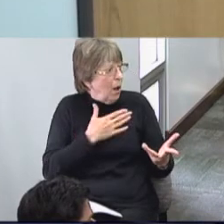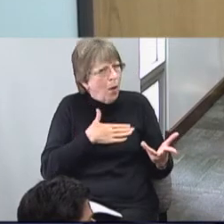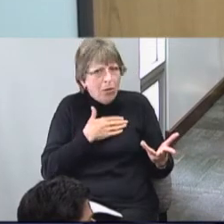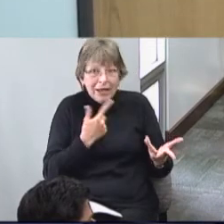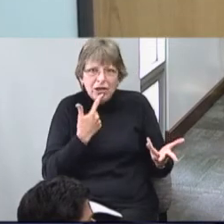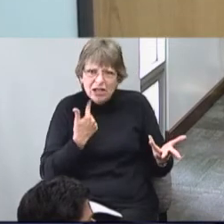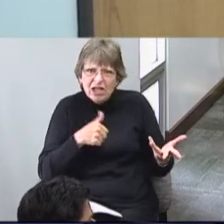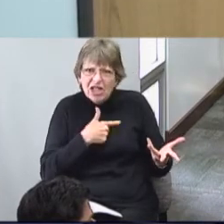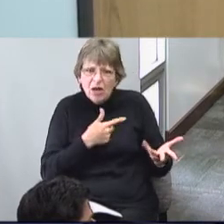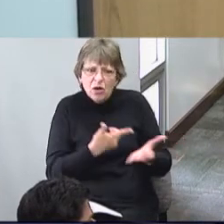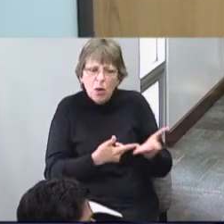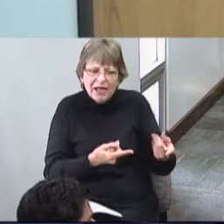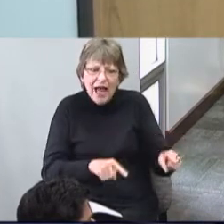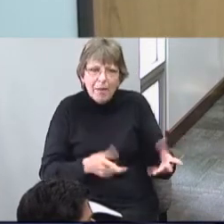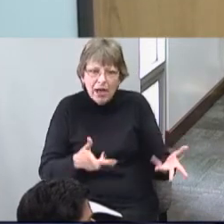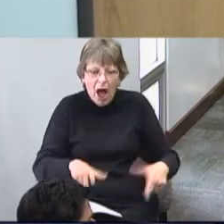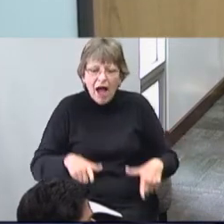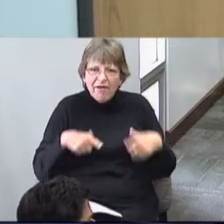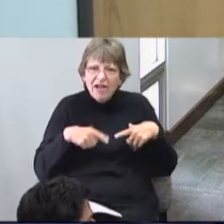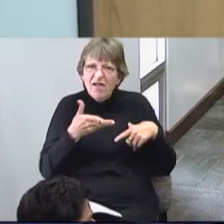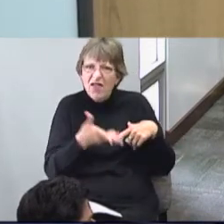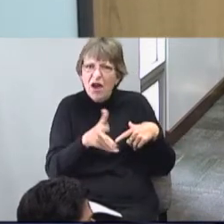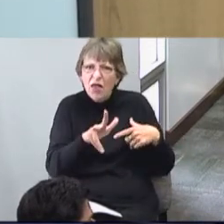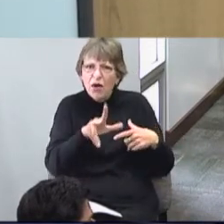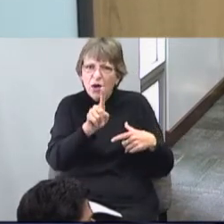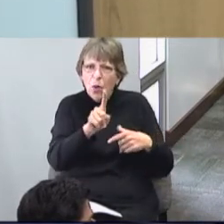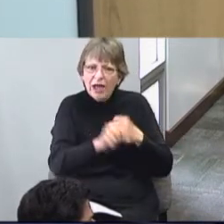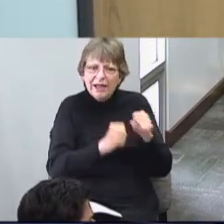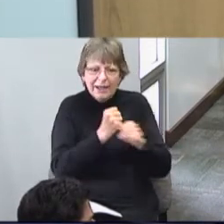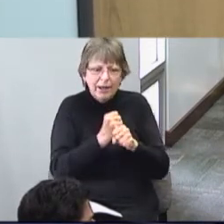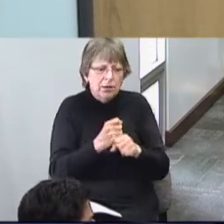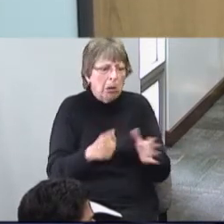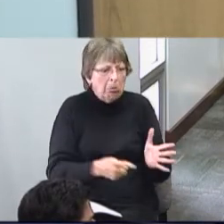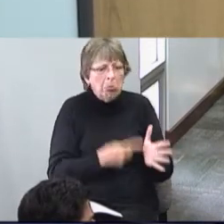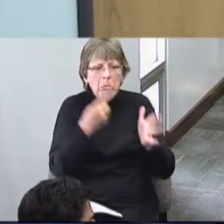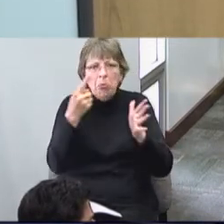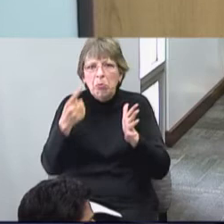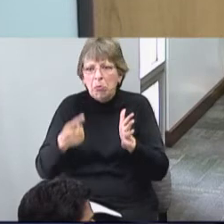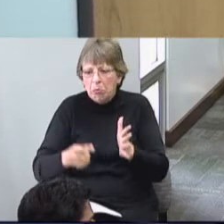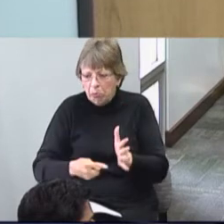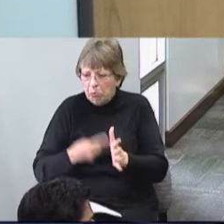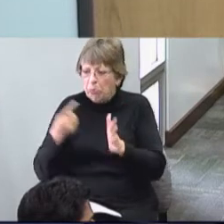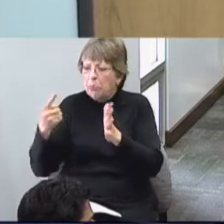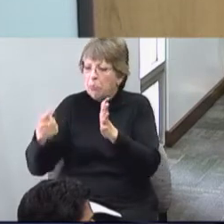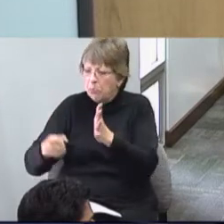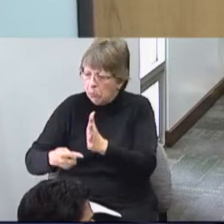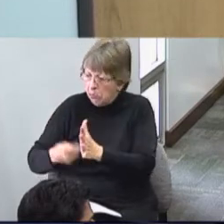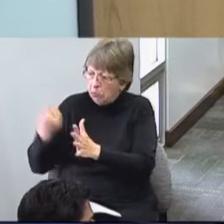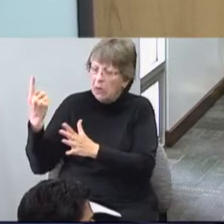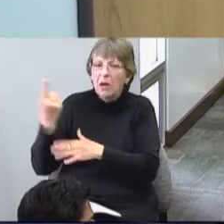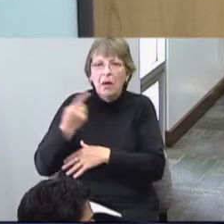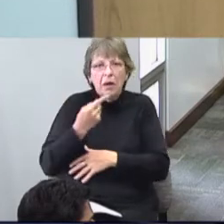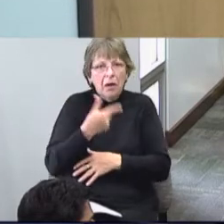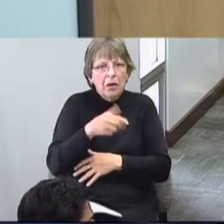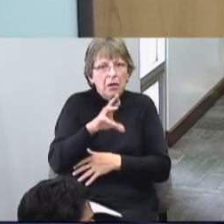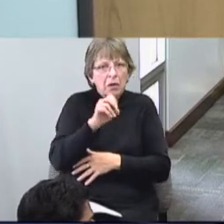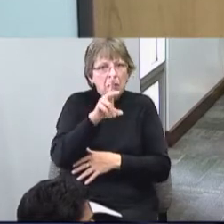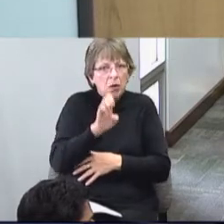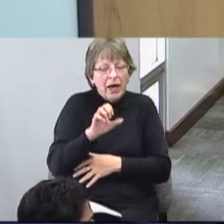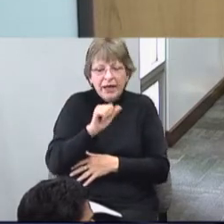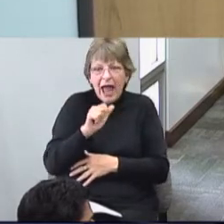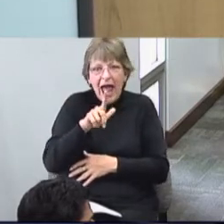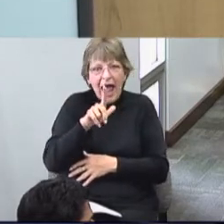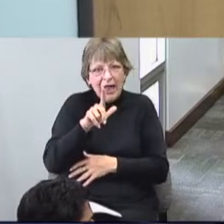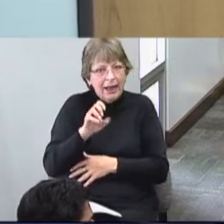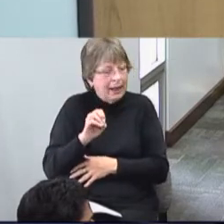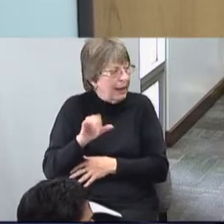years, and once or twice a year somebody calls and they come out and blade our alley. But it's to the point now it needs graded,